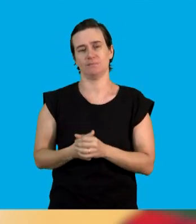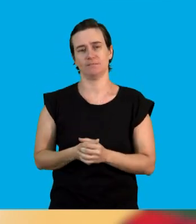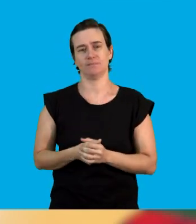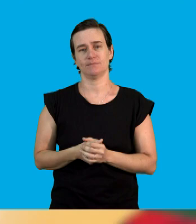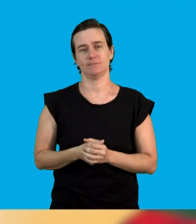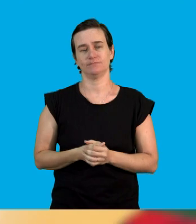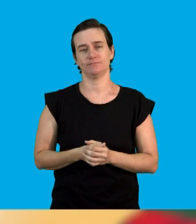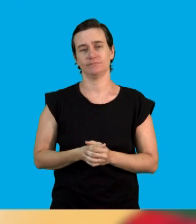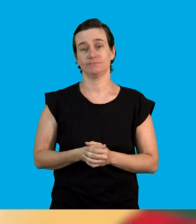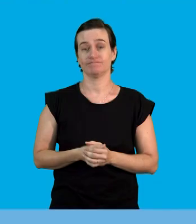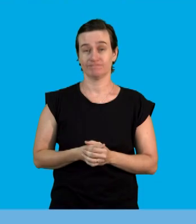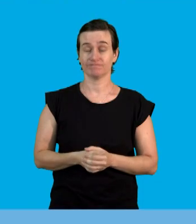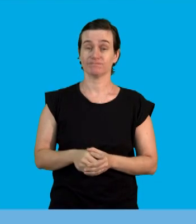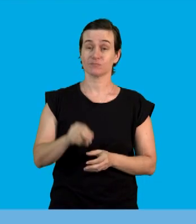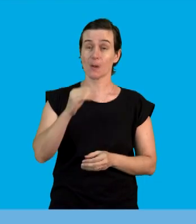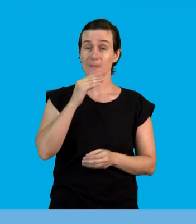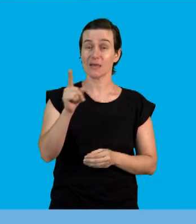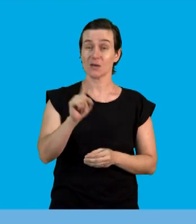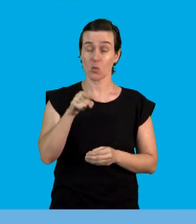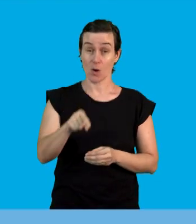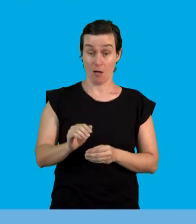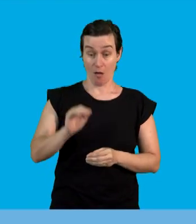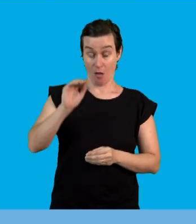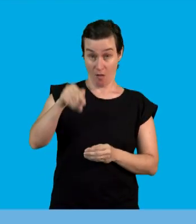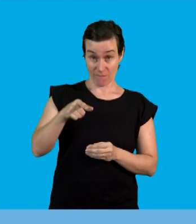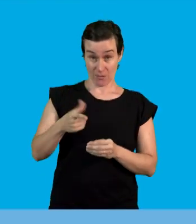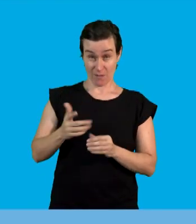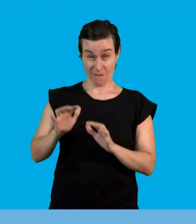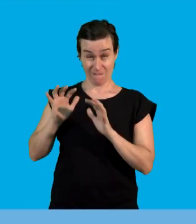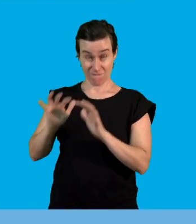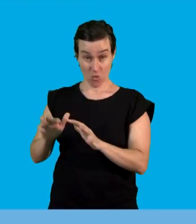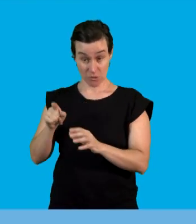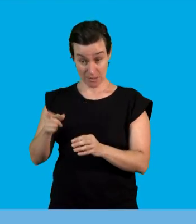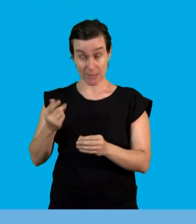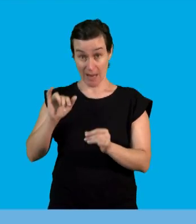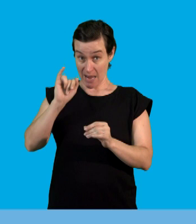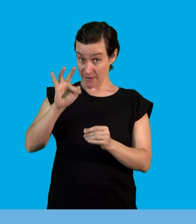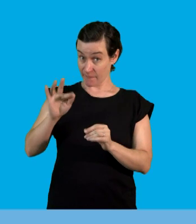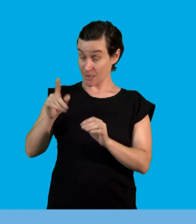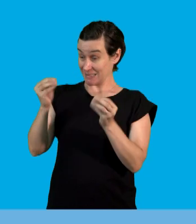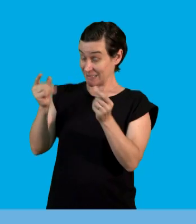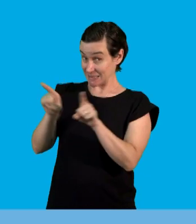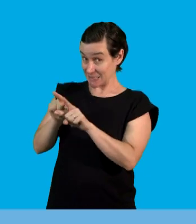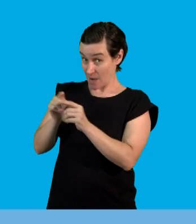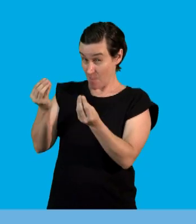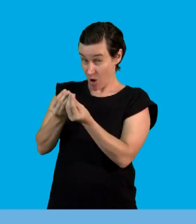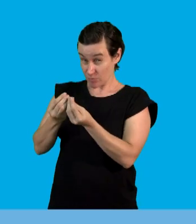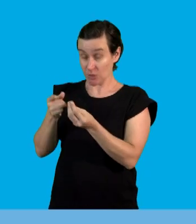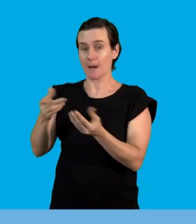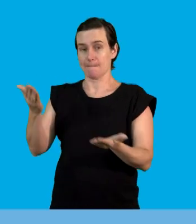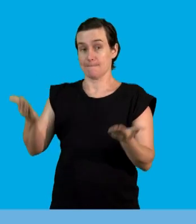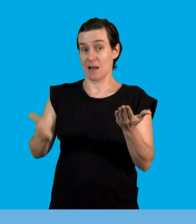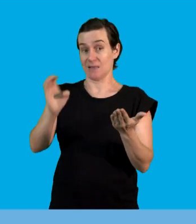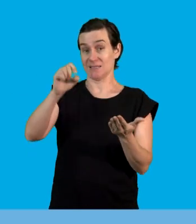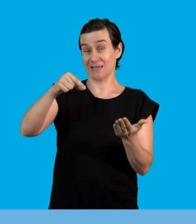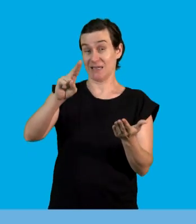then, if that's the case, then we can say those forces, after they've balanced each other out, they are at equilibrium. Should they not be exerted